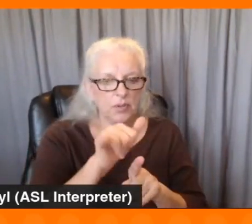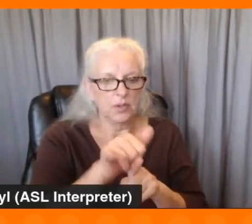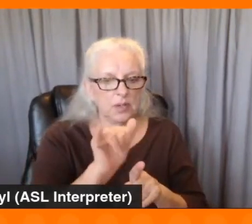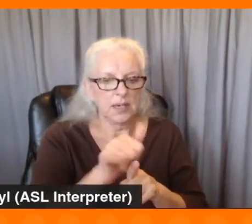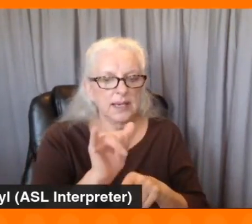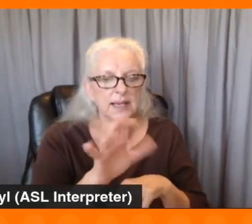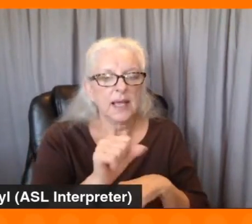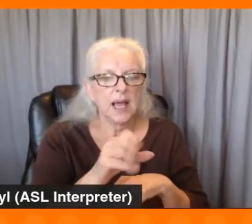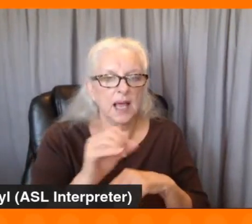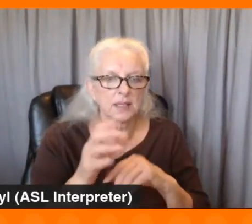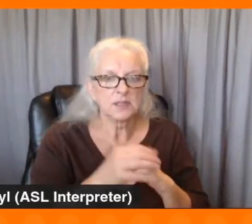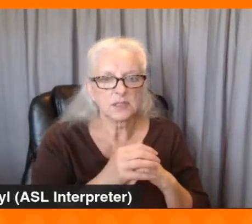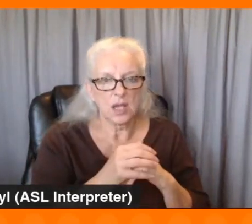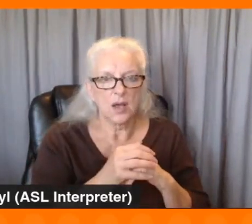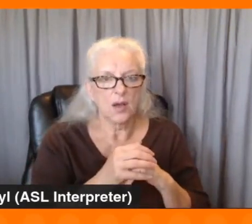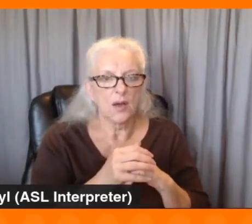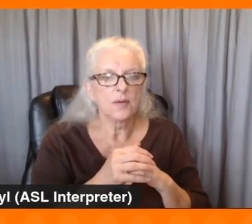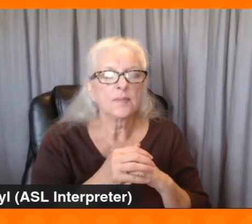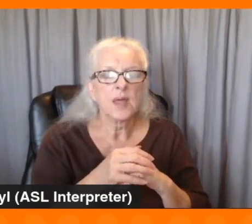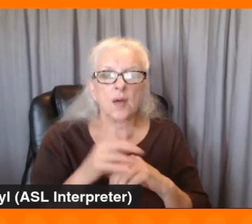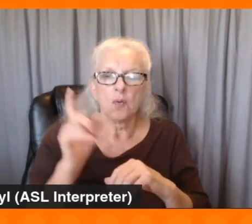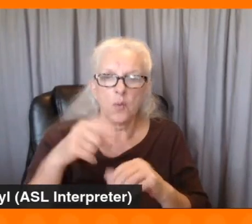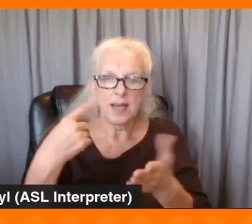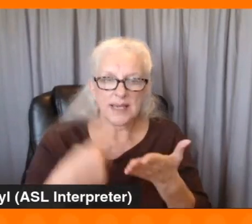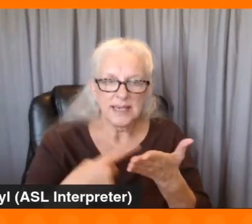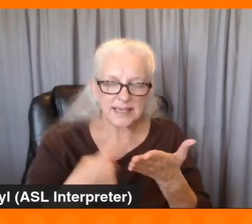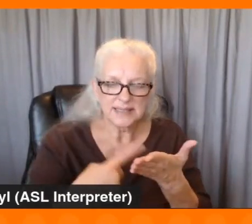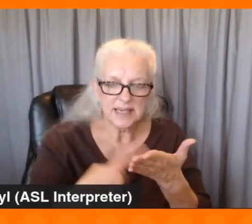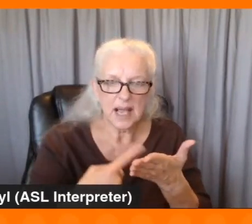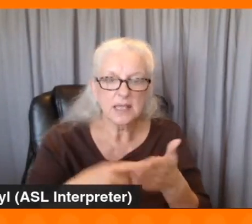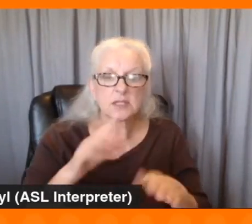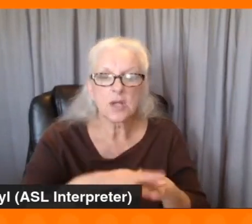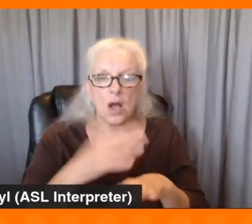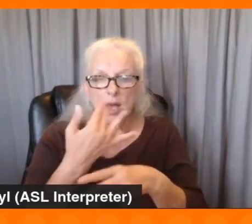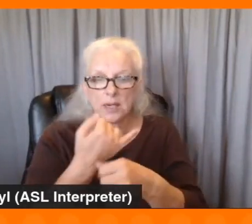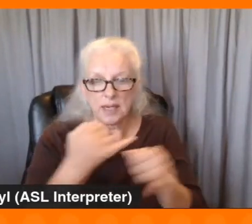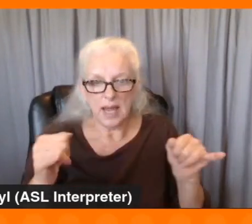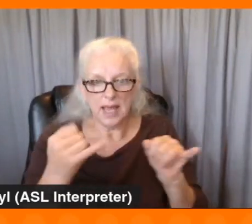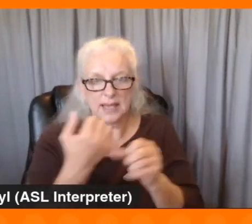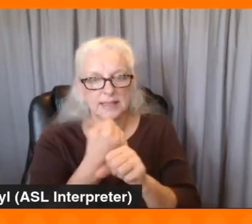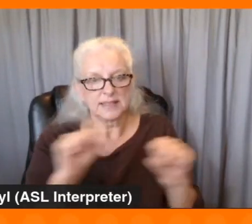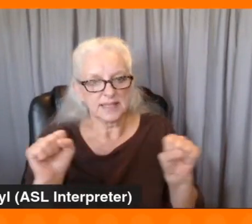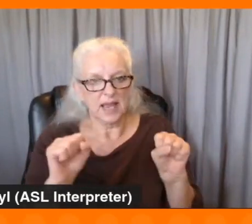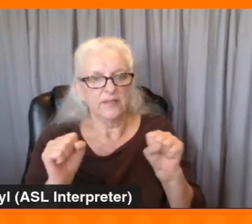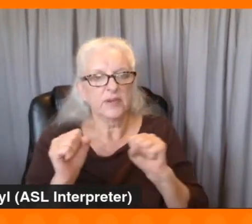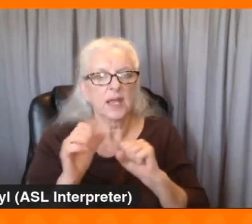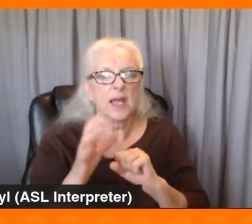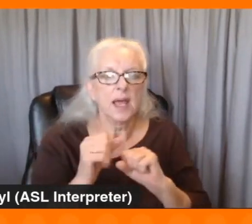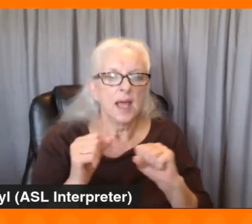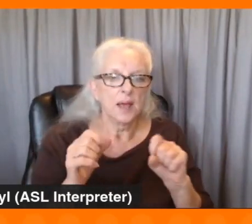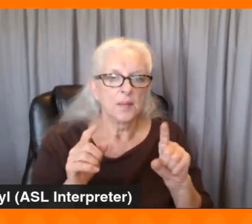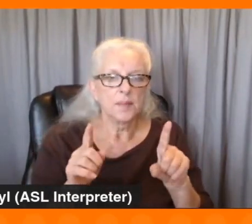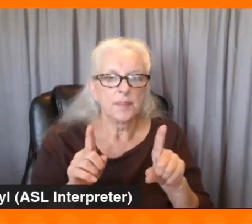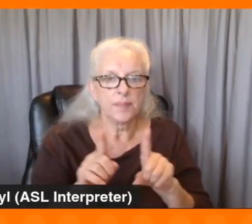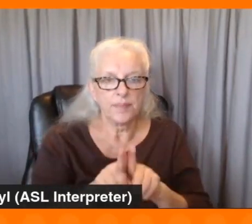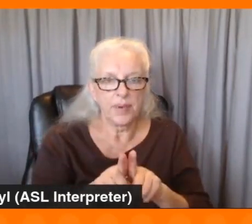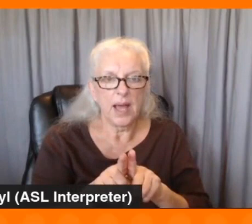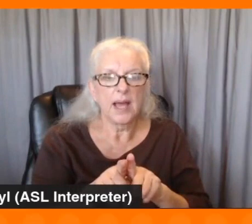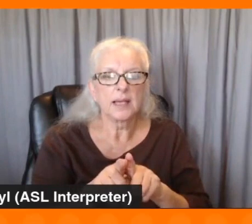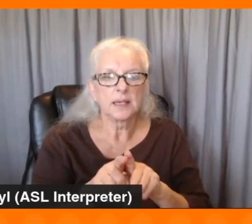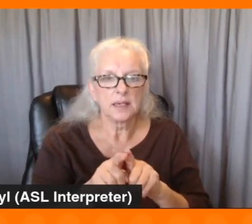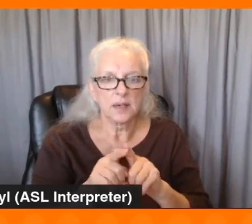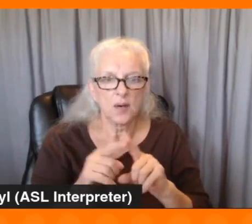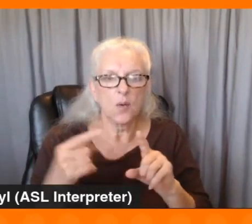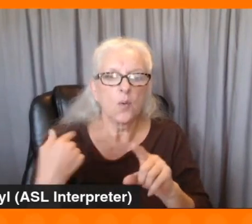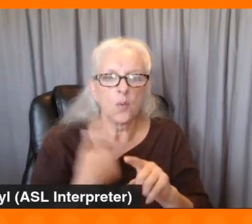and games on Scratch to promote online safety and address cyberbullying. Ultimately, when we take an asset-based approach in the CS classroom